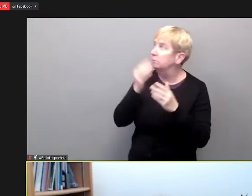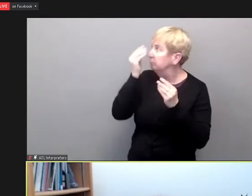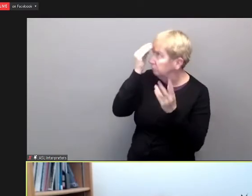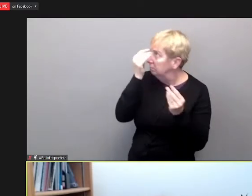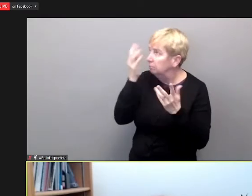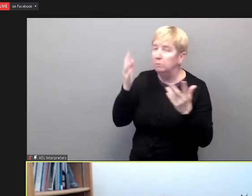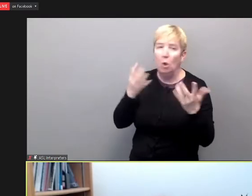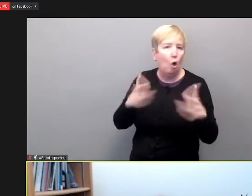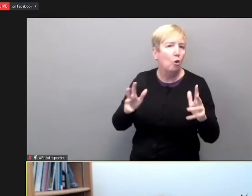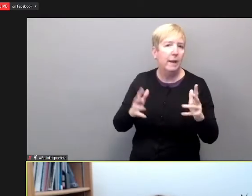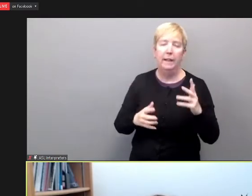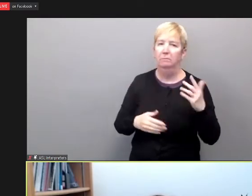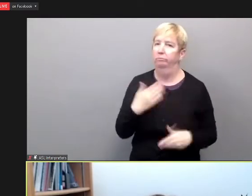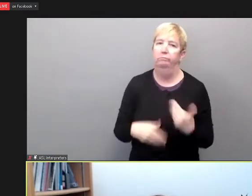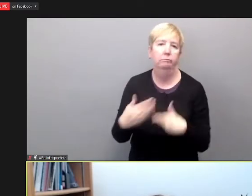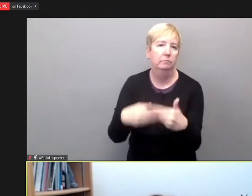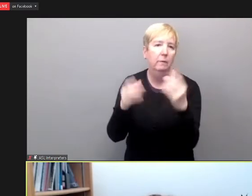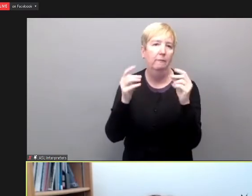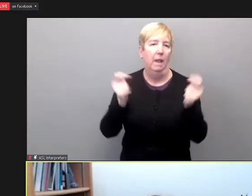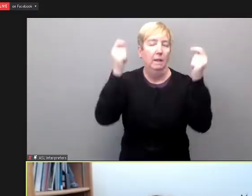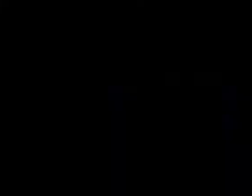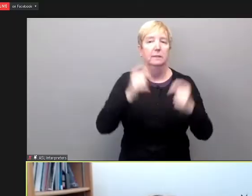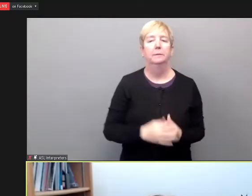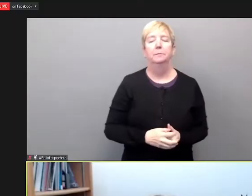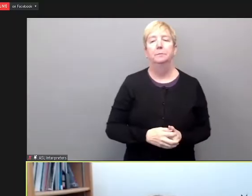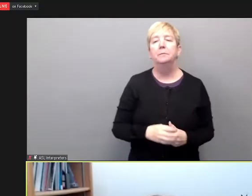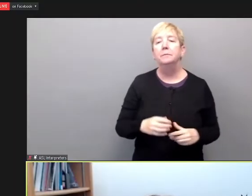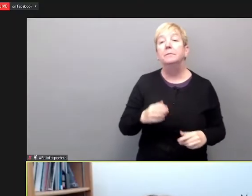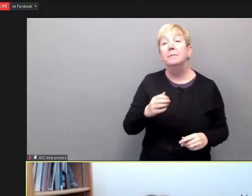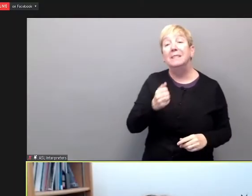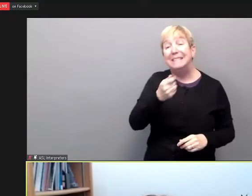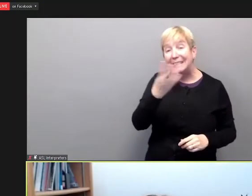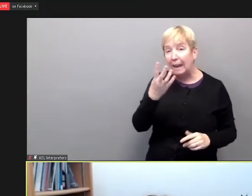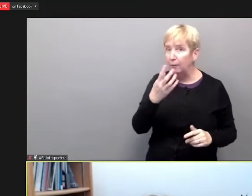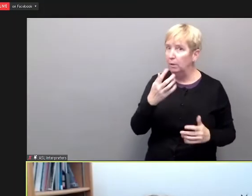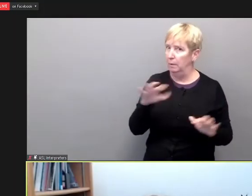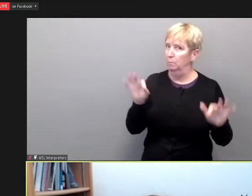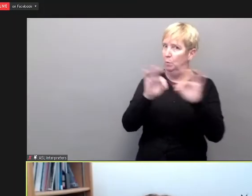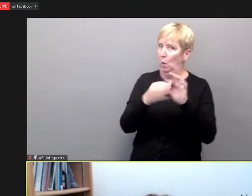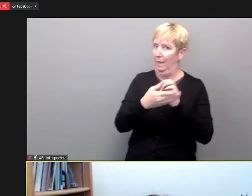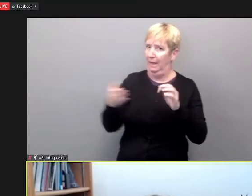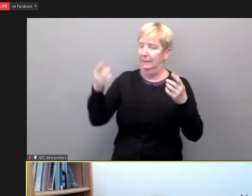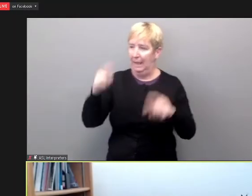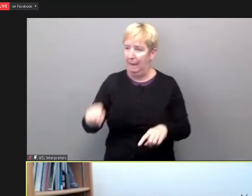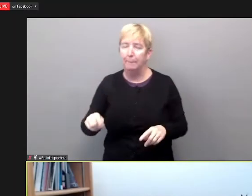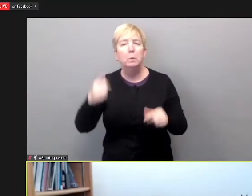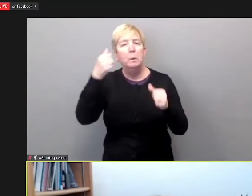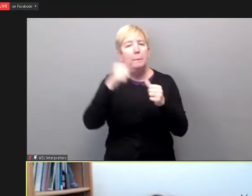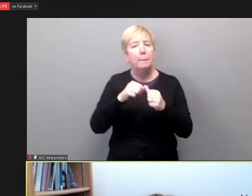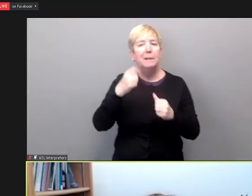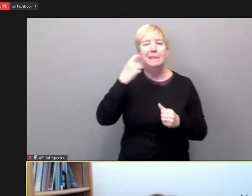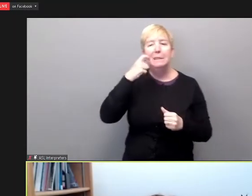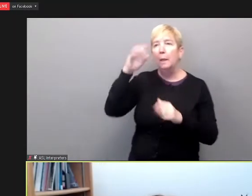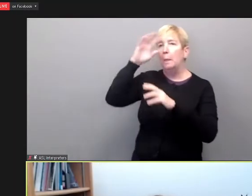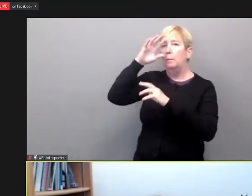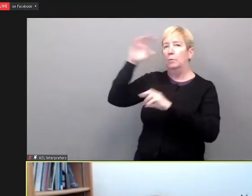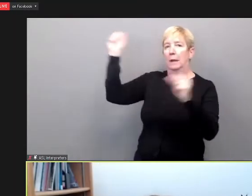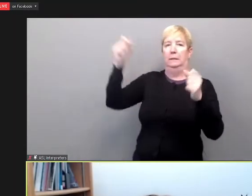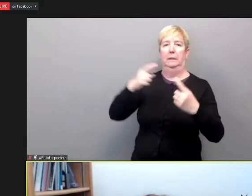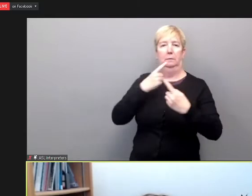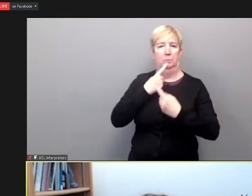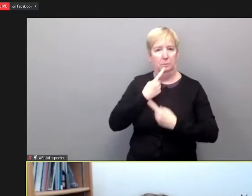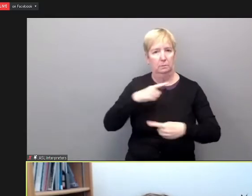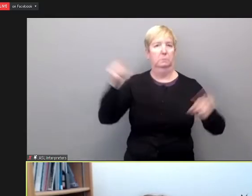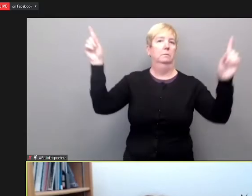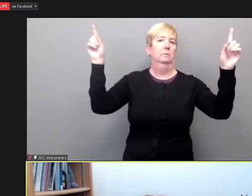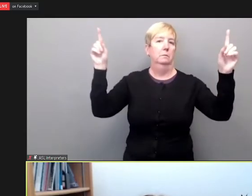couple notable things have happened quite recently. So there was a presidential proclamation where there